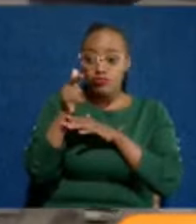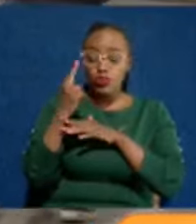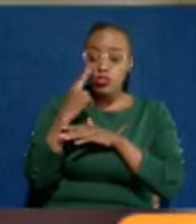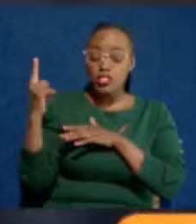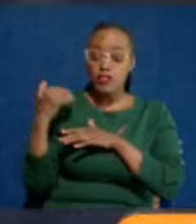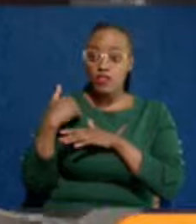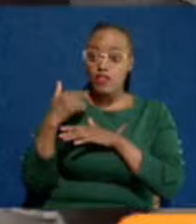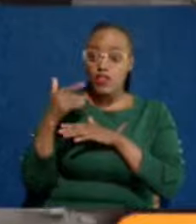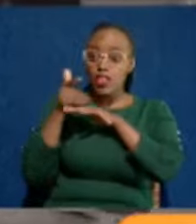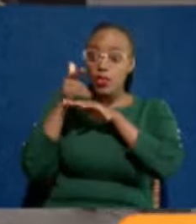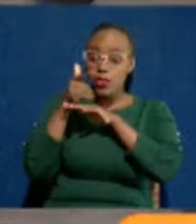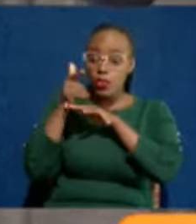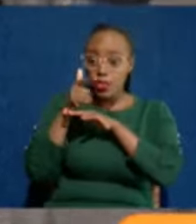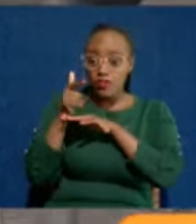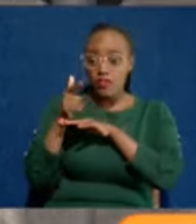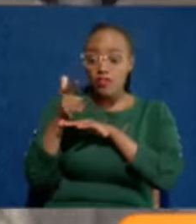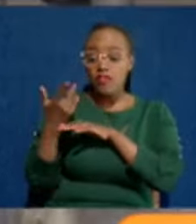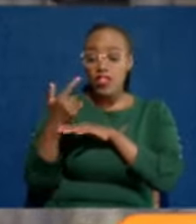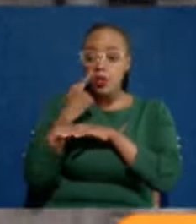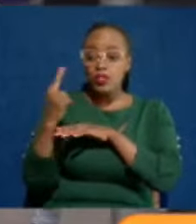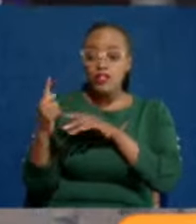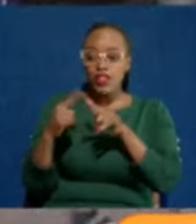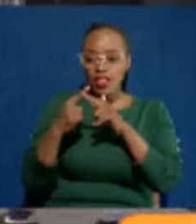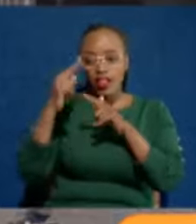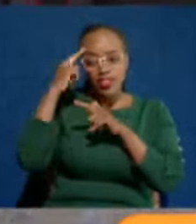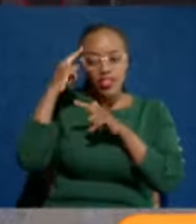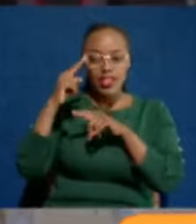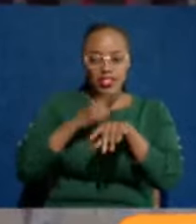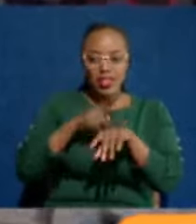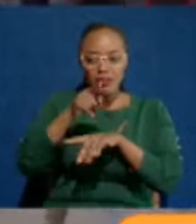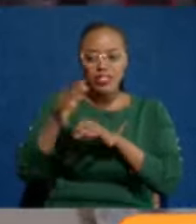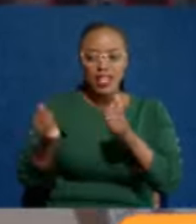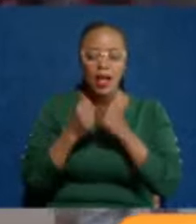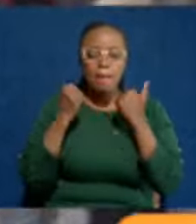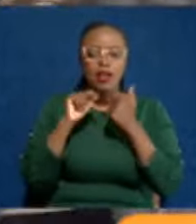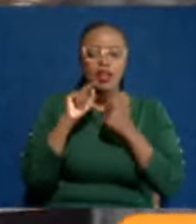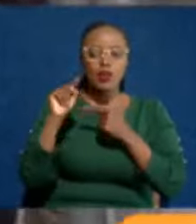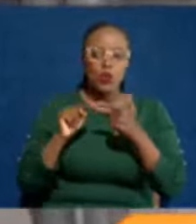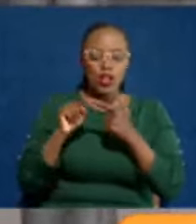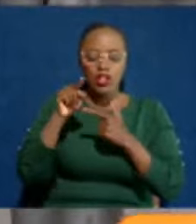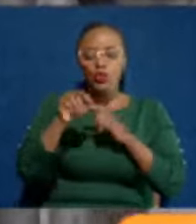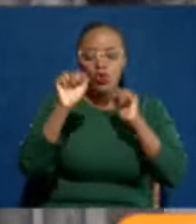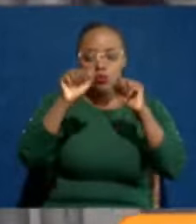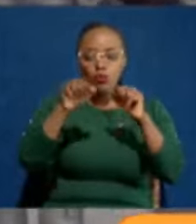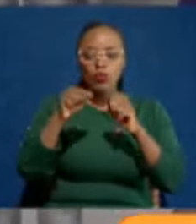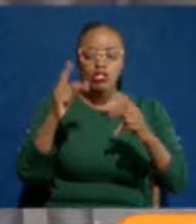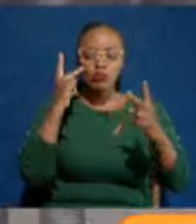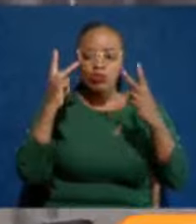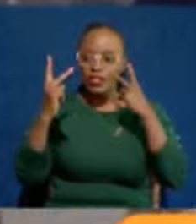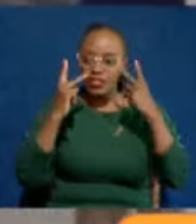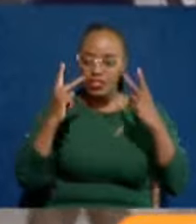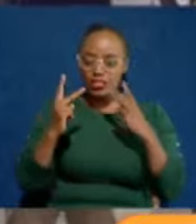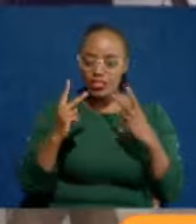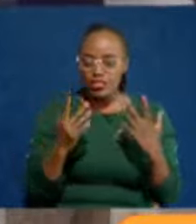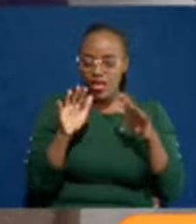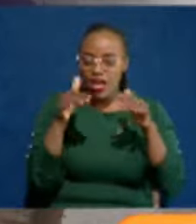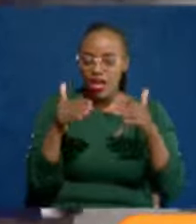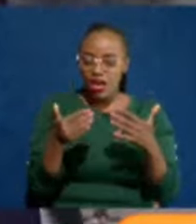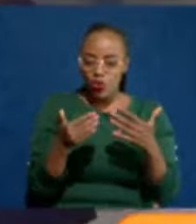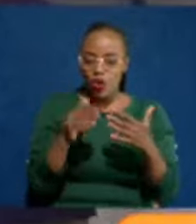is everything screen, right? that had occurred with the journalists. And I think that point is coming where you can actually see how